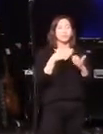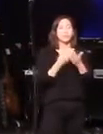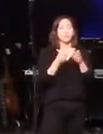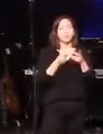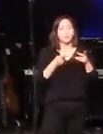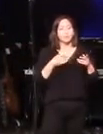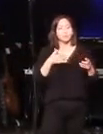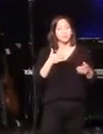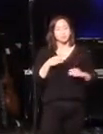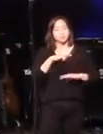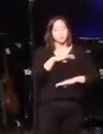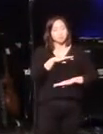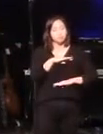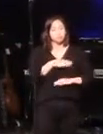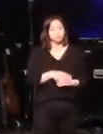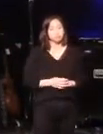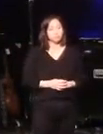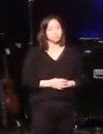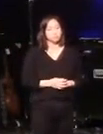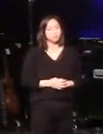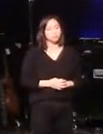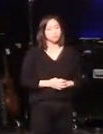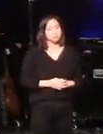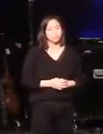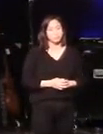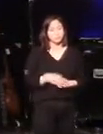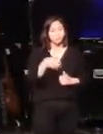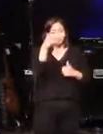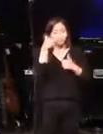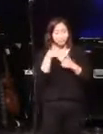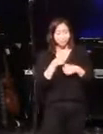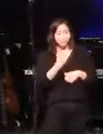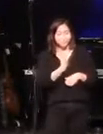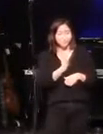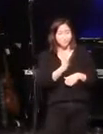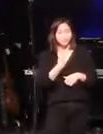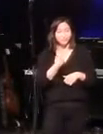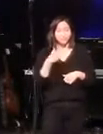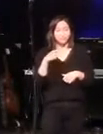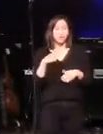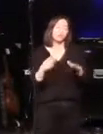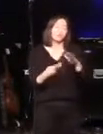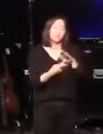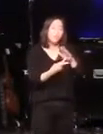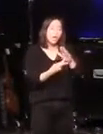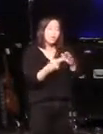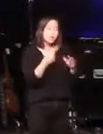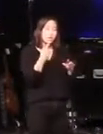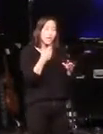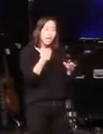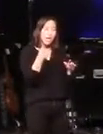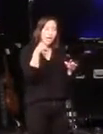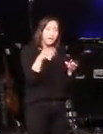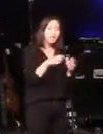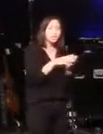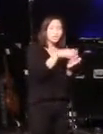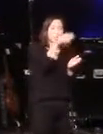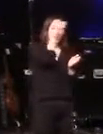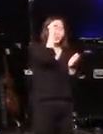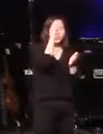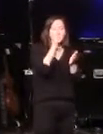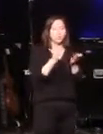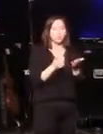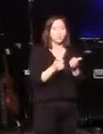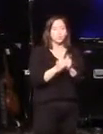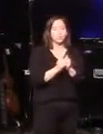you. And he said, again, I had to learn that. I had to learn that, again, an abundance and a